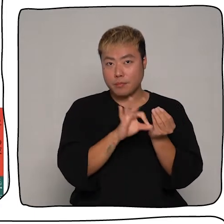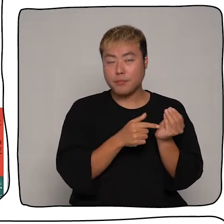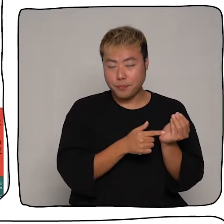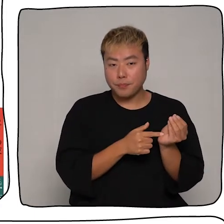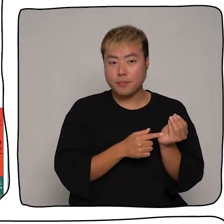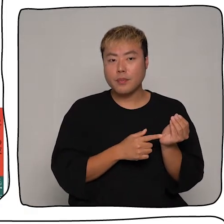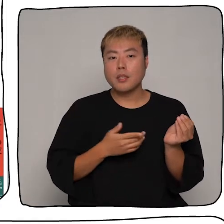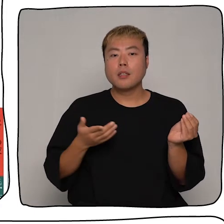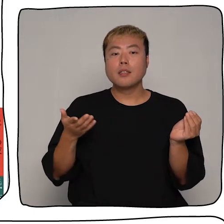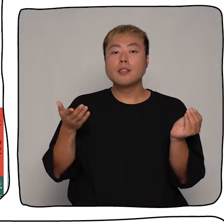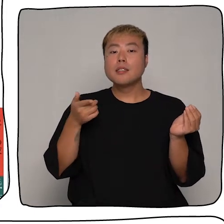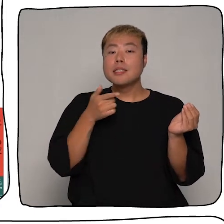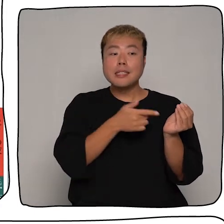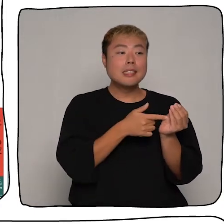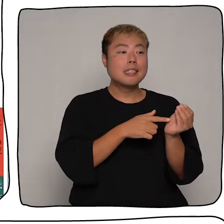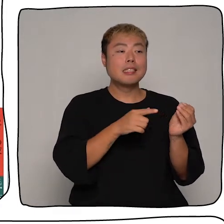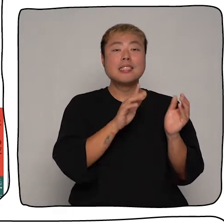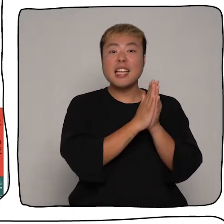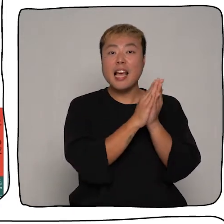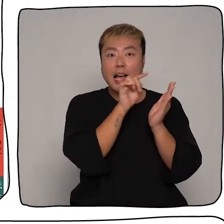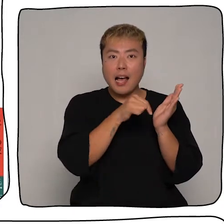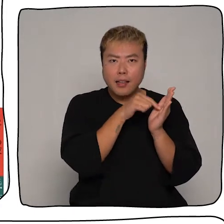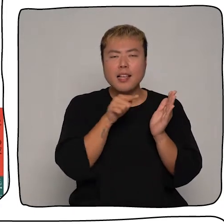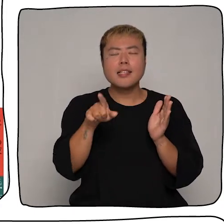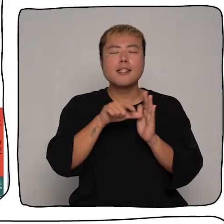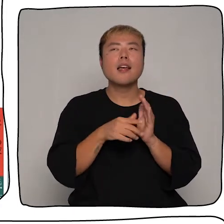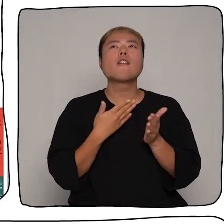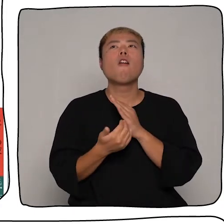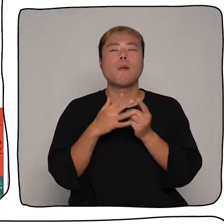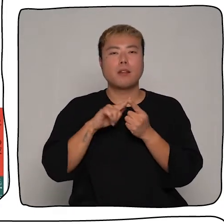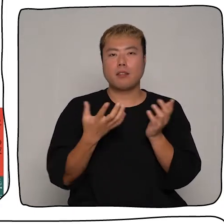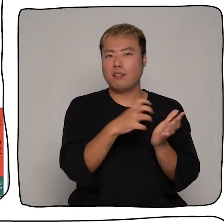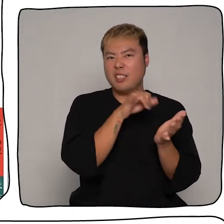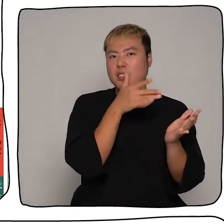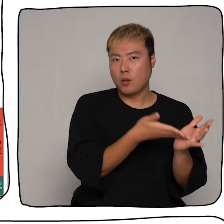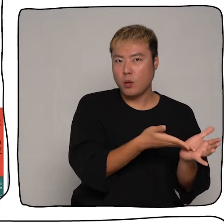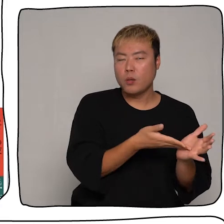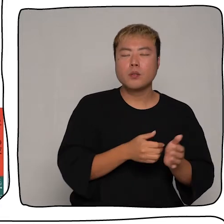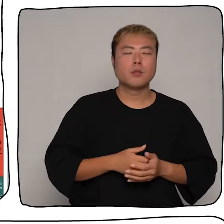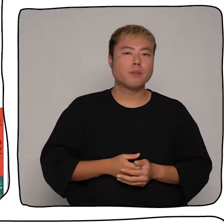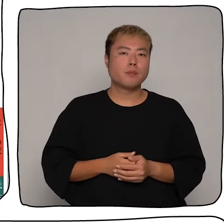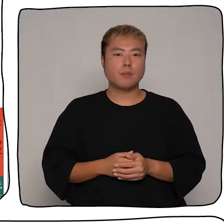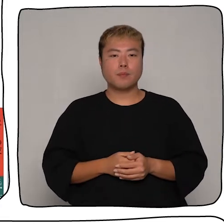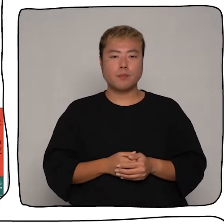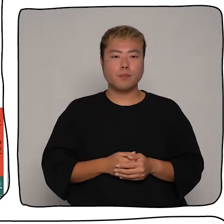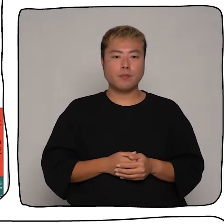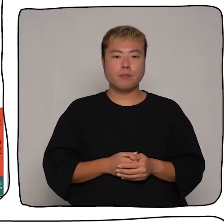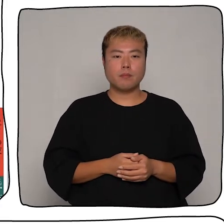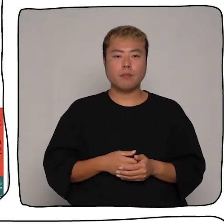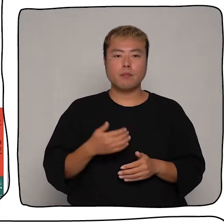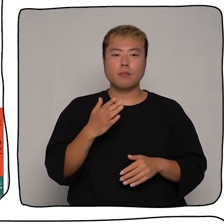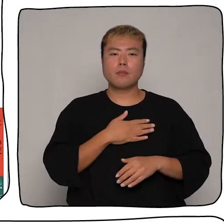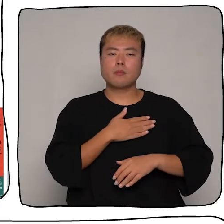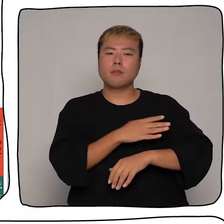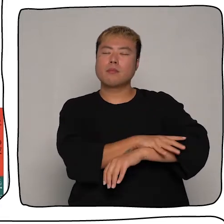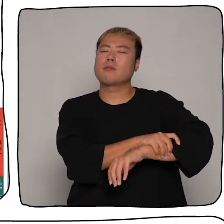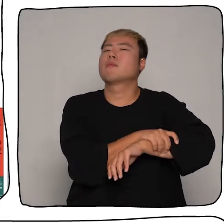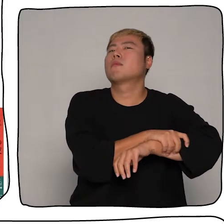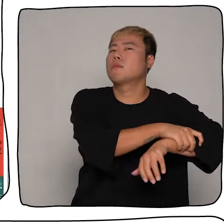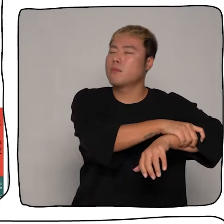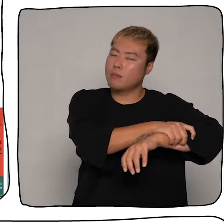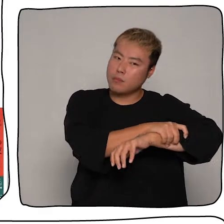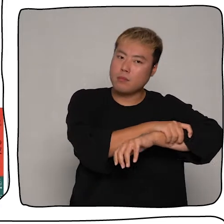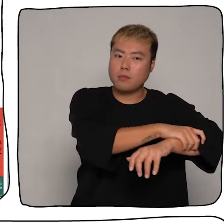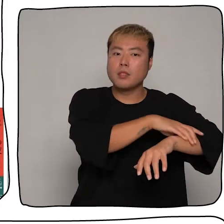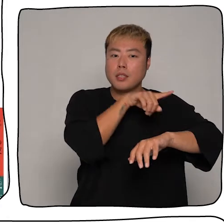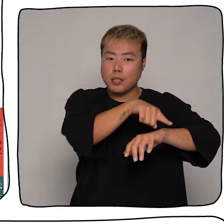on this book titled Nights of Rehabilitation. He said that